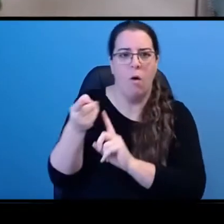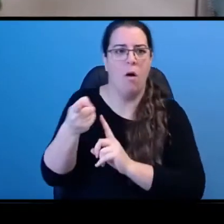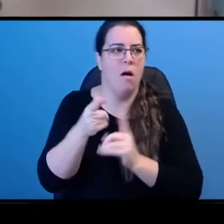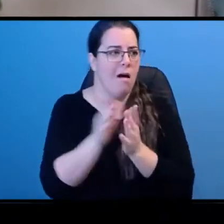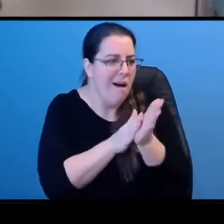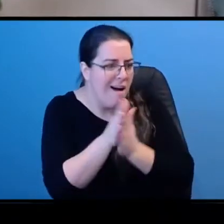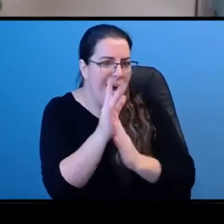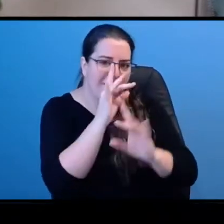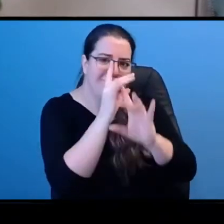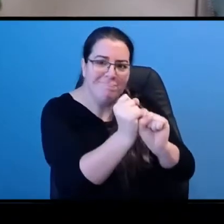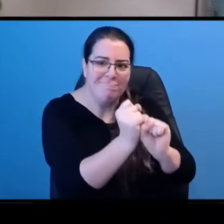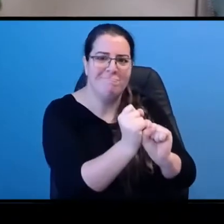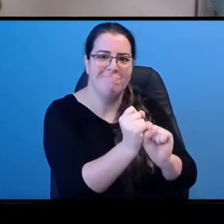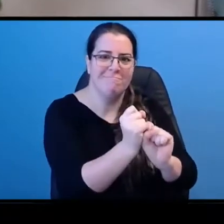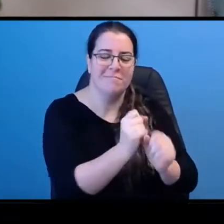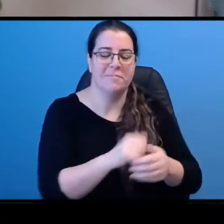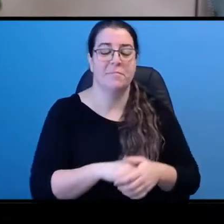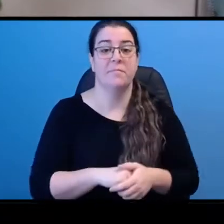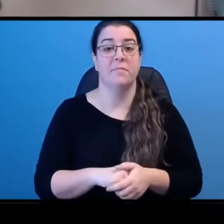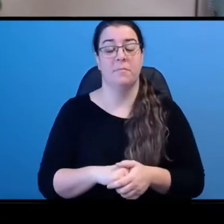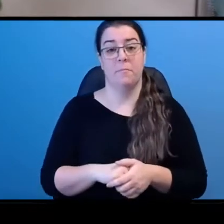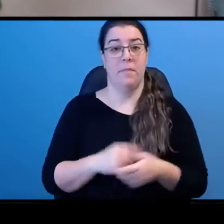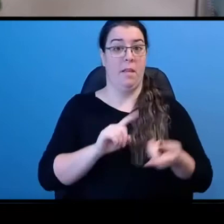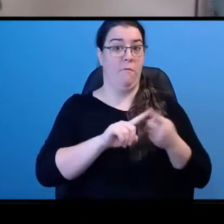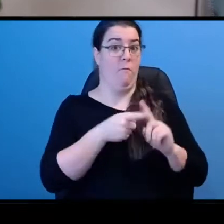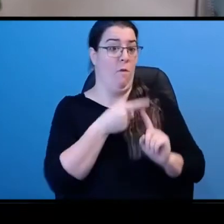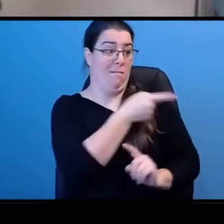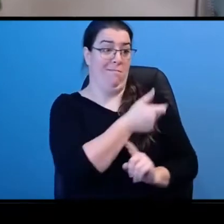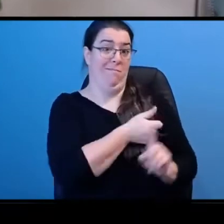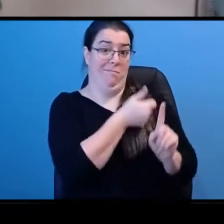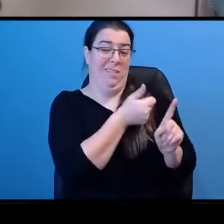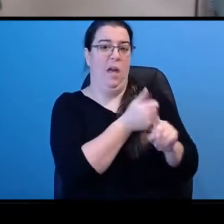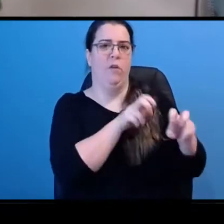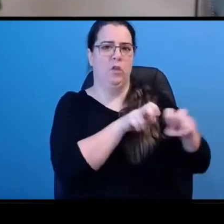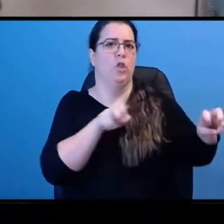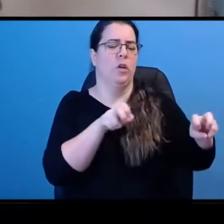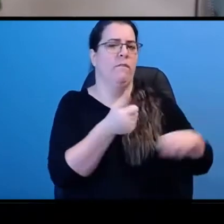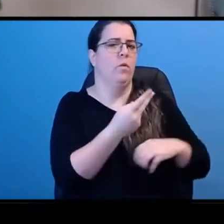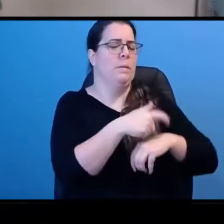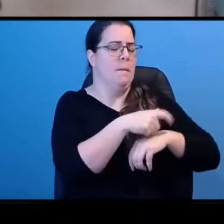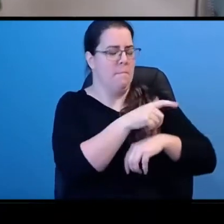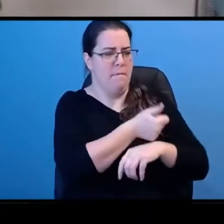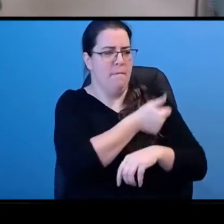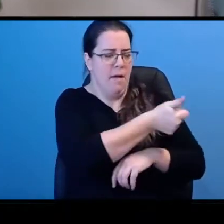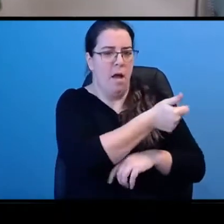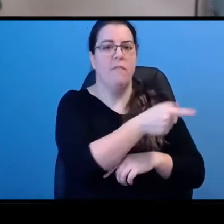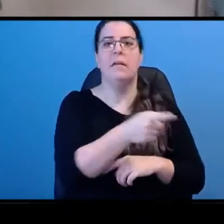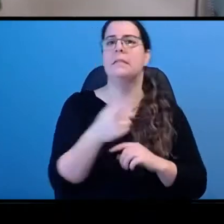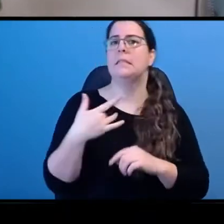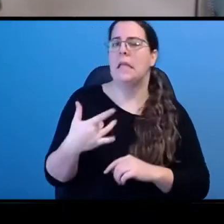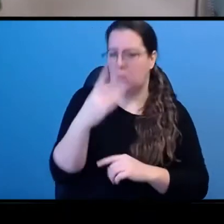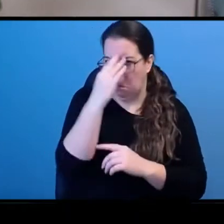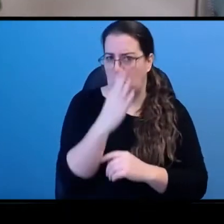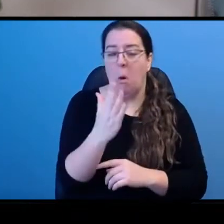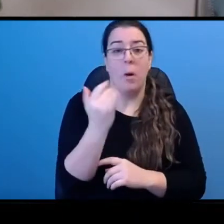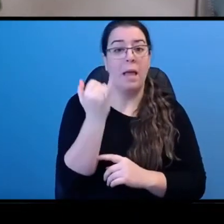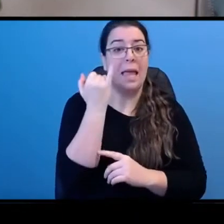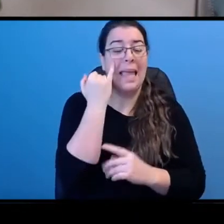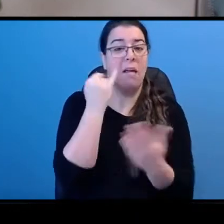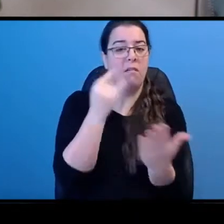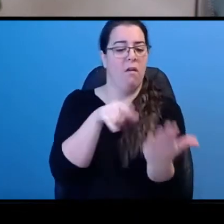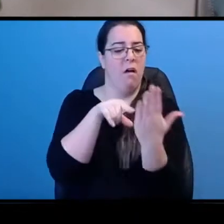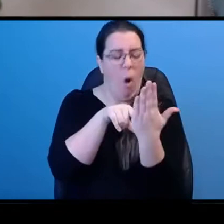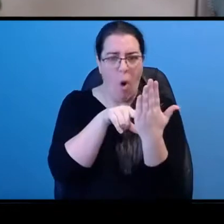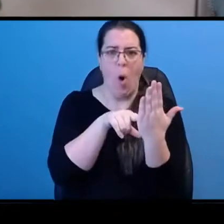From my friend who's been a juror, they said that, you know, a strong start could significantly affect the lens through which they evaluated the whole application.